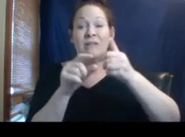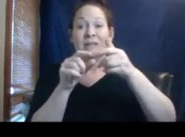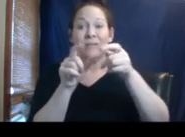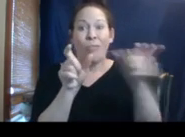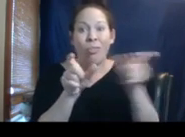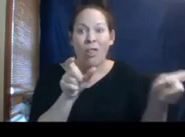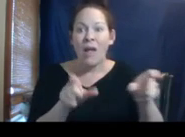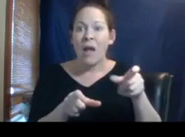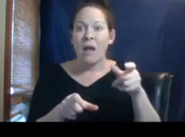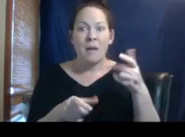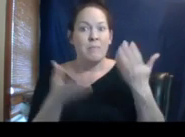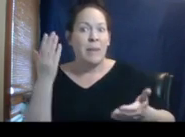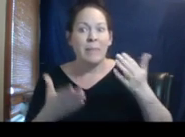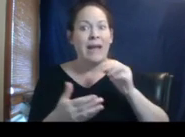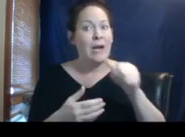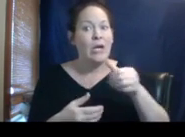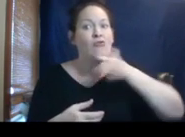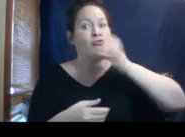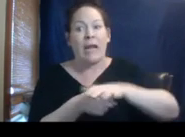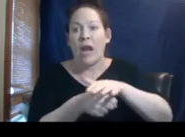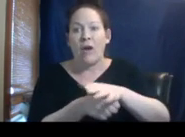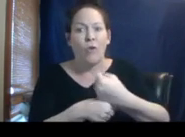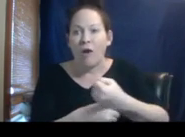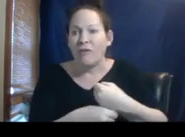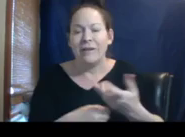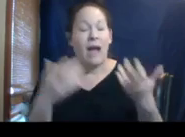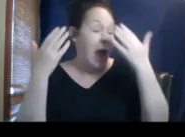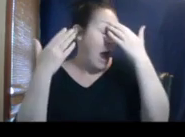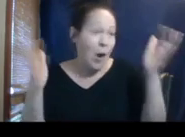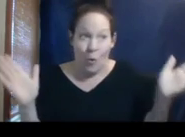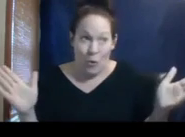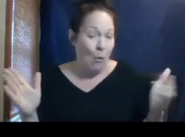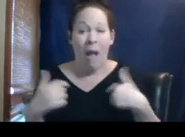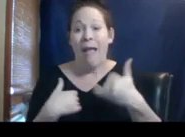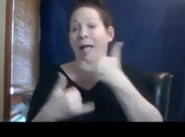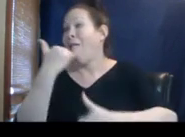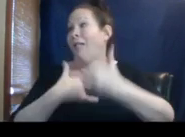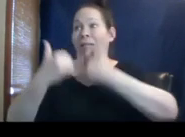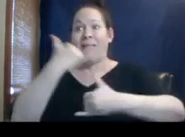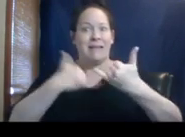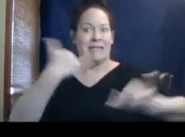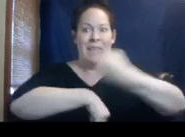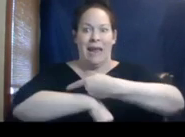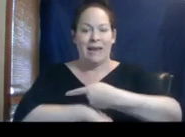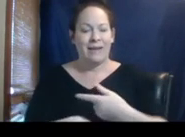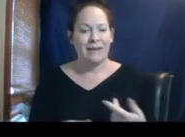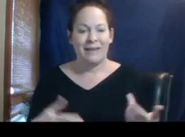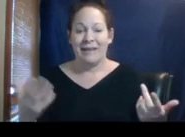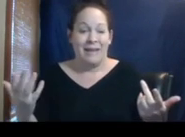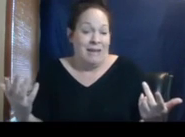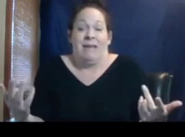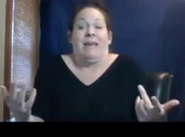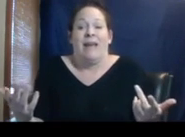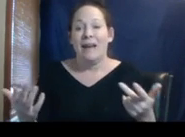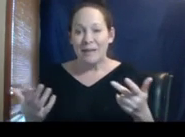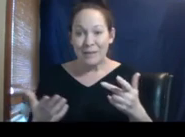cup of coffee or something. I've been saying things backwards a little bit here, and it's odd. I was like reading this stuff and